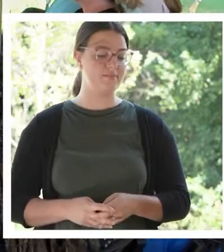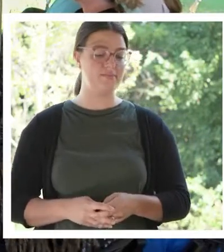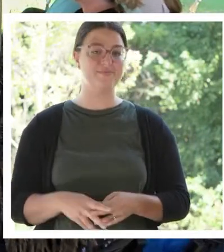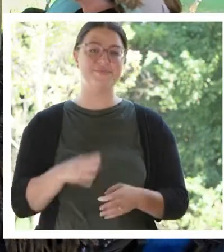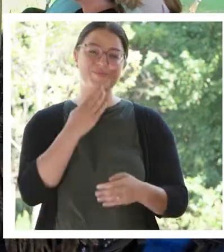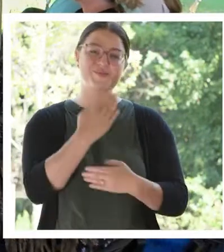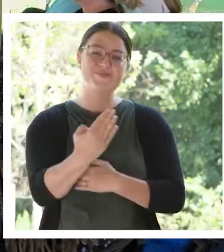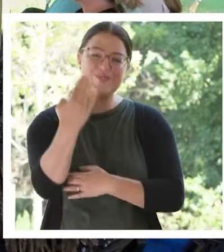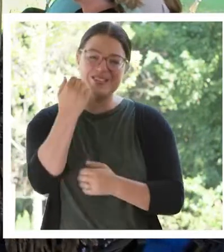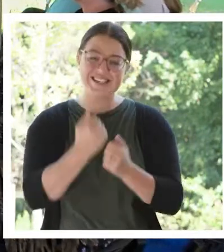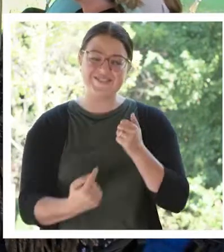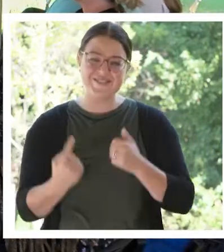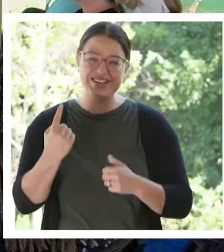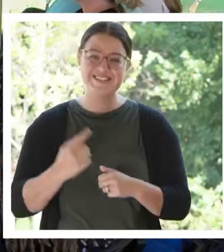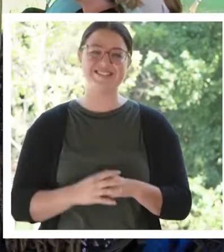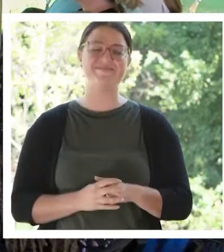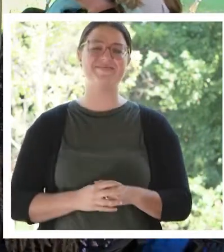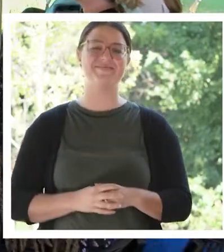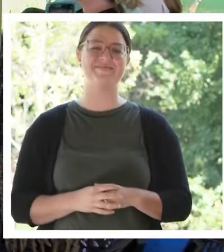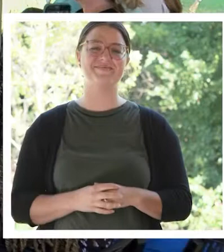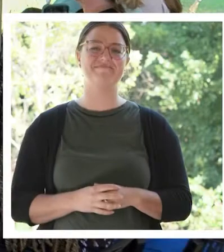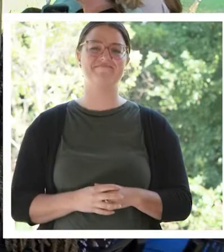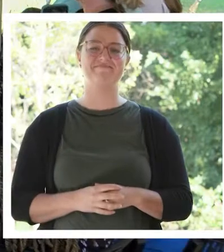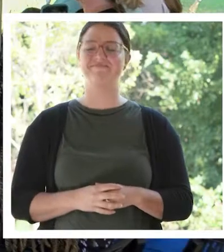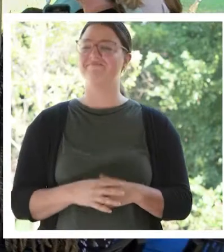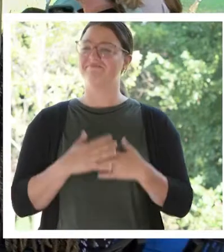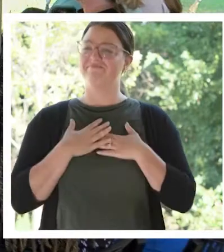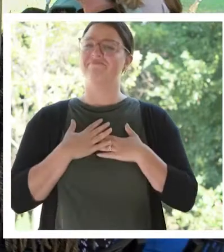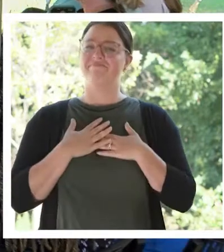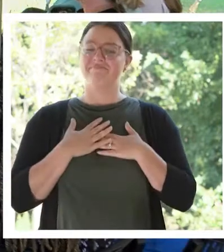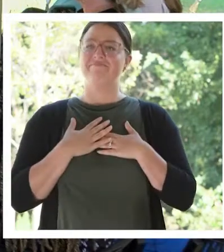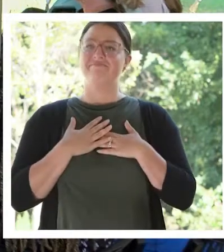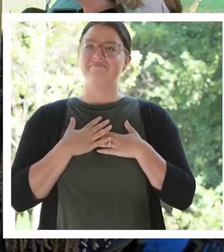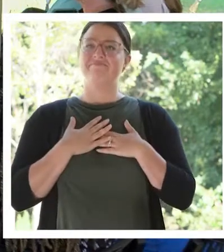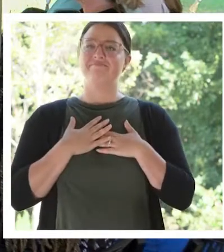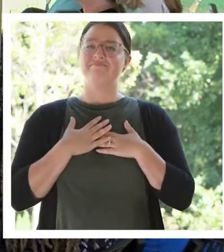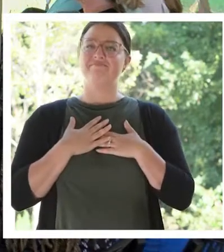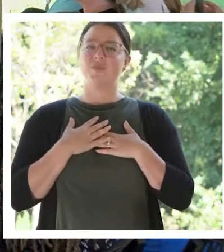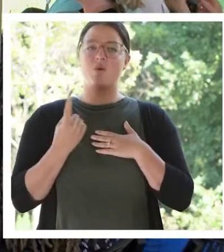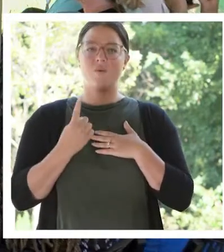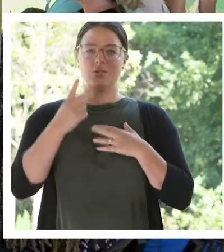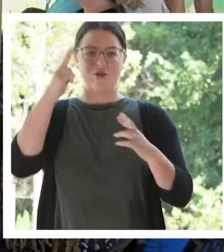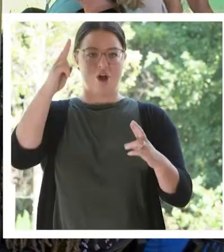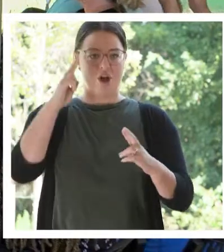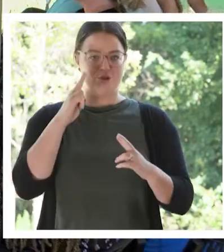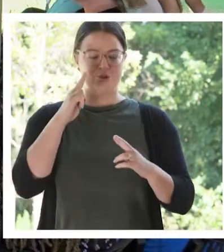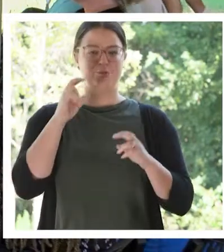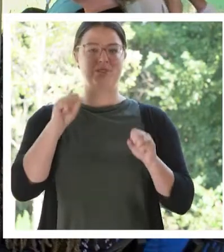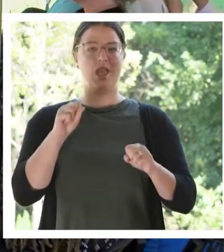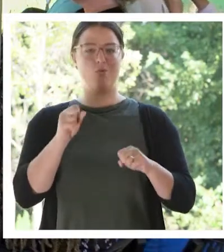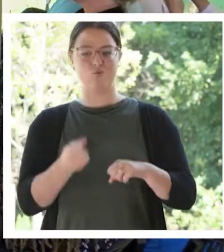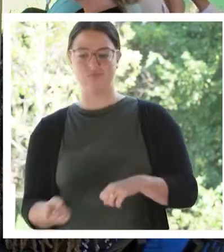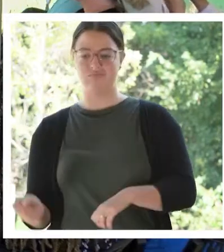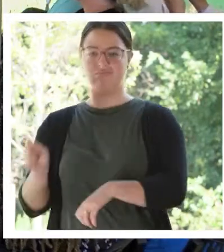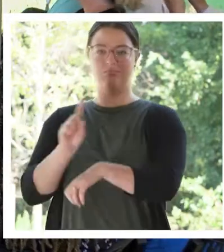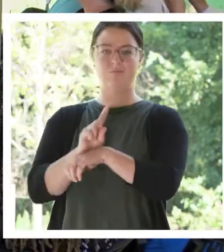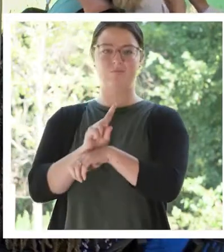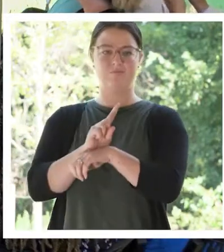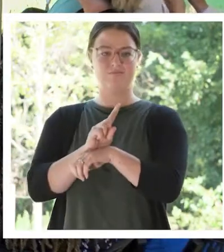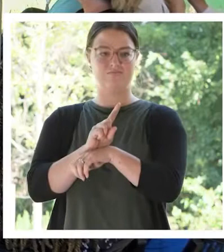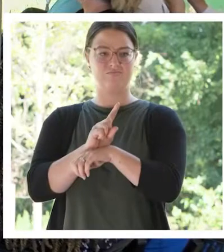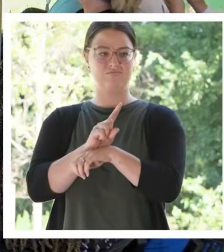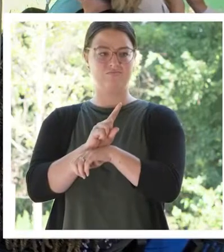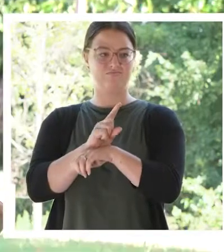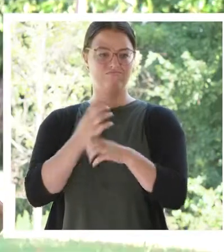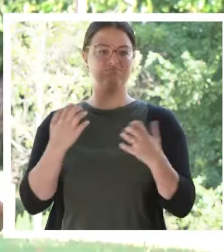Good morning, everyone. It is always an honor to be able to stand before you